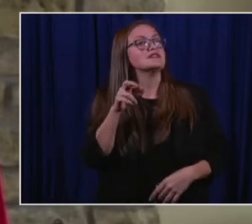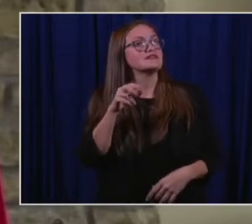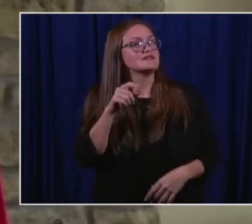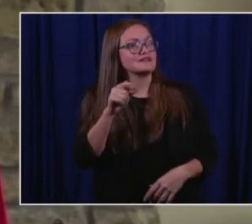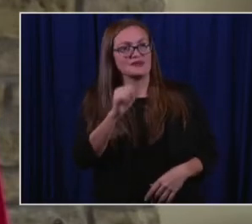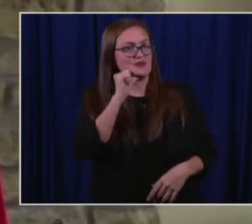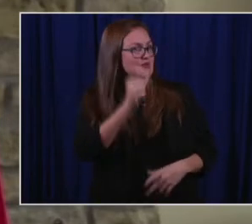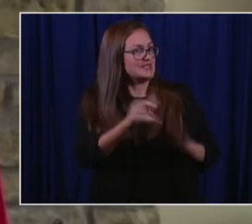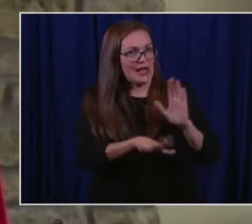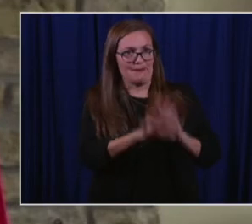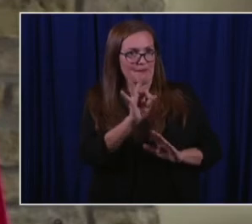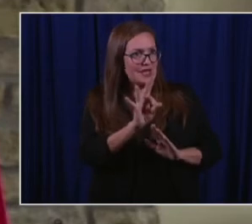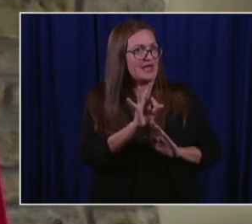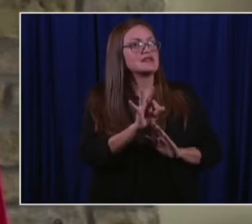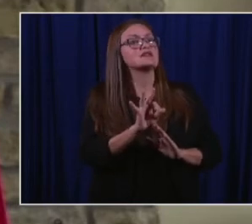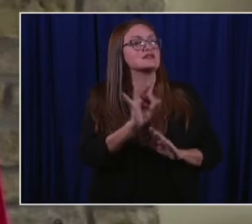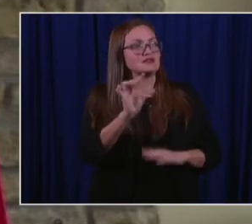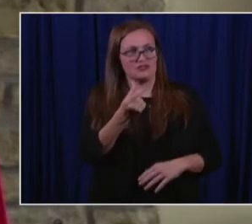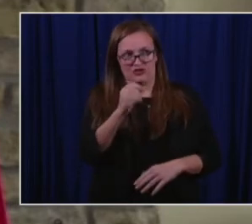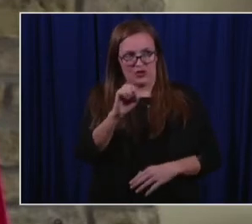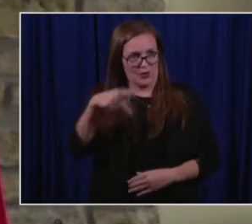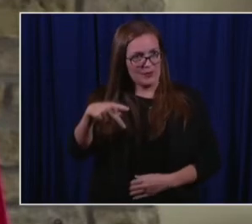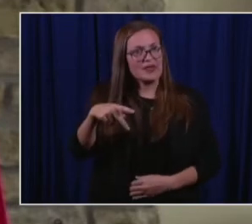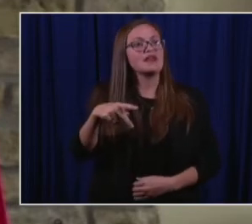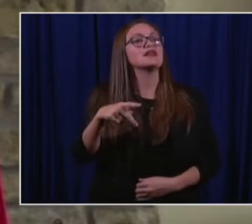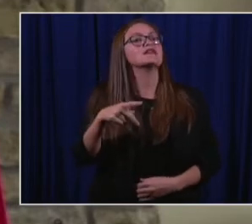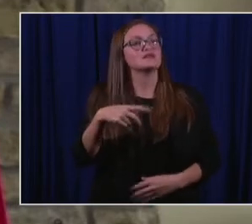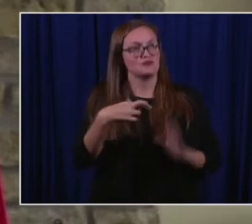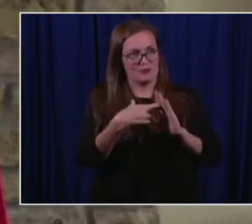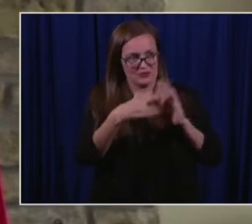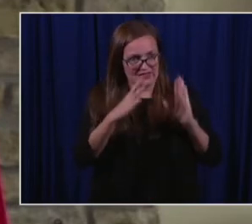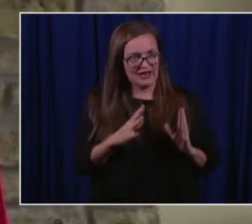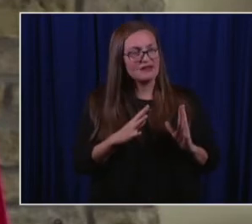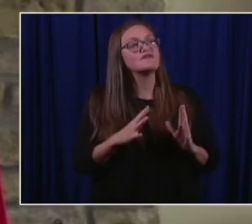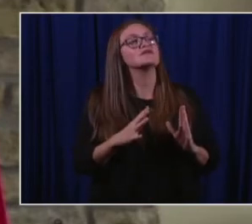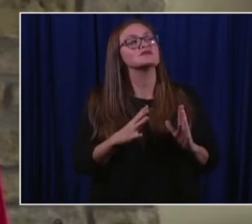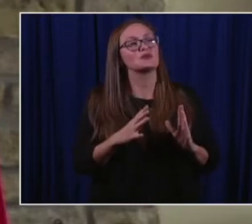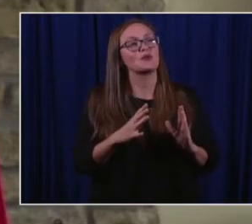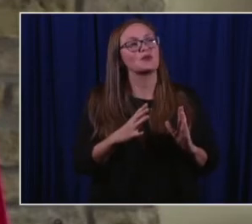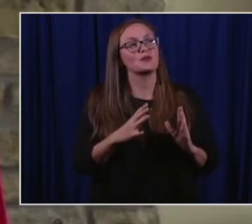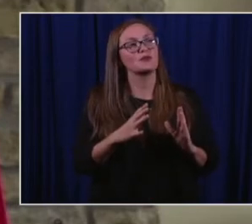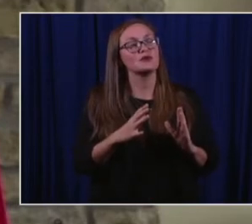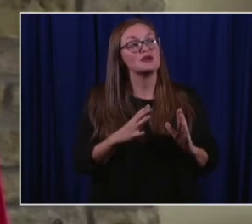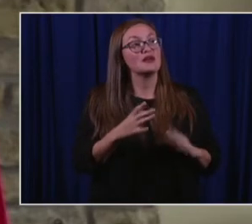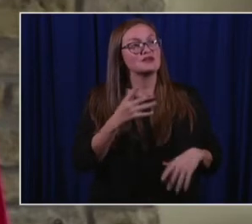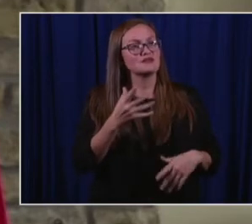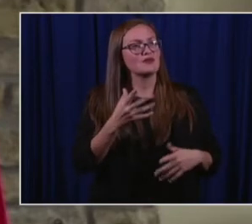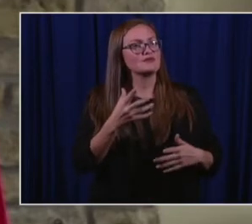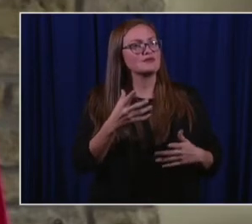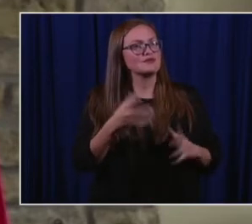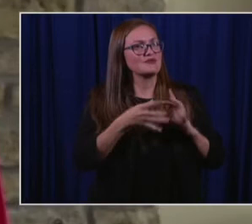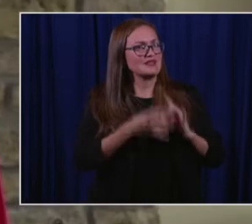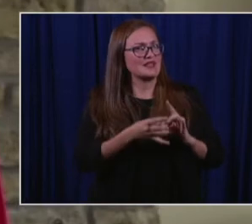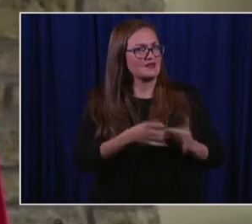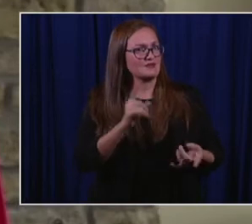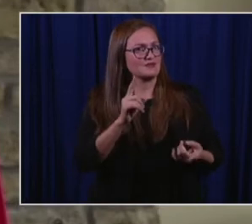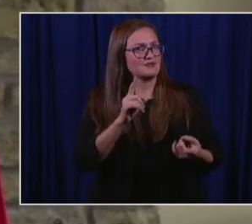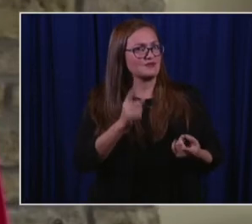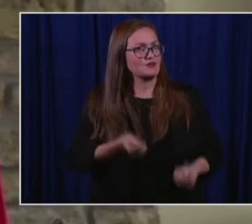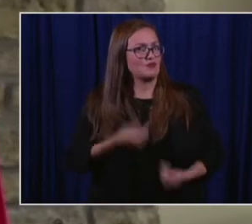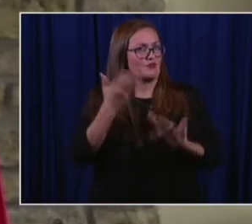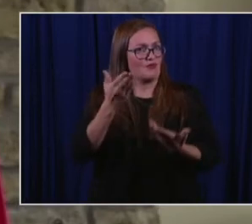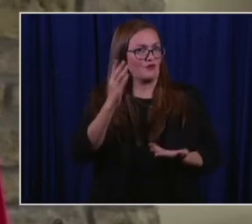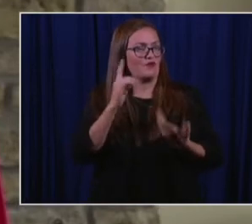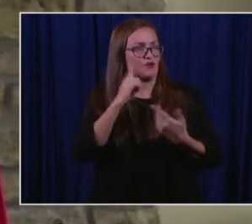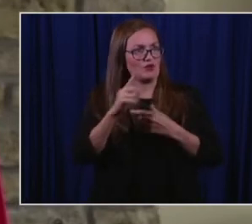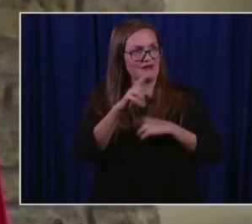influential position with regards to legislation concerning national security. With Wright-Patterson Air Force Base being here in